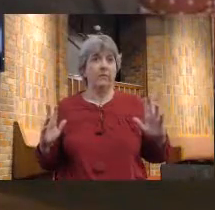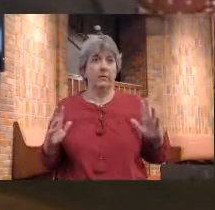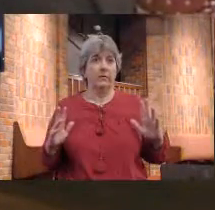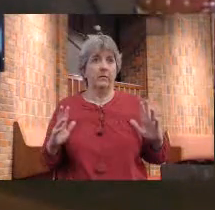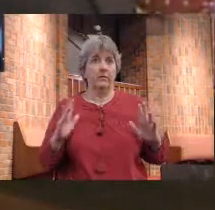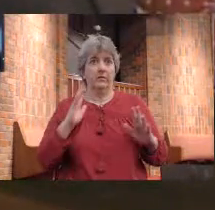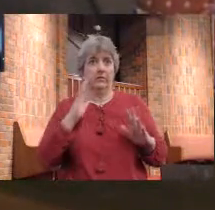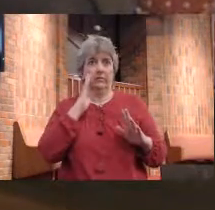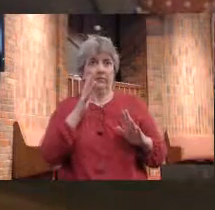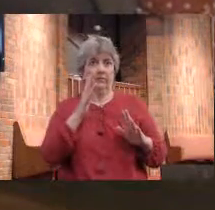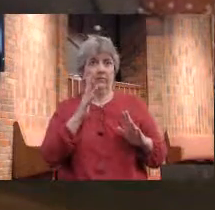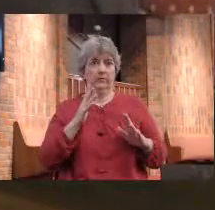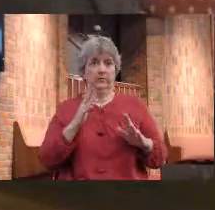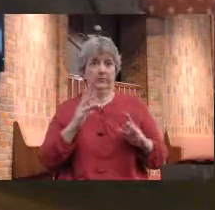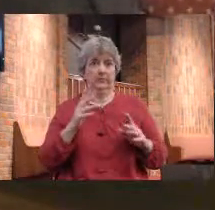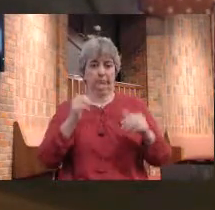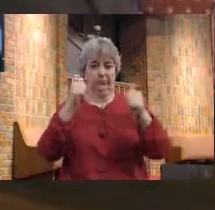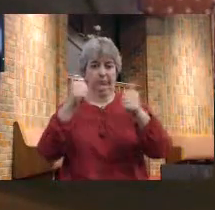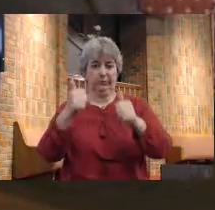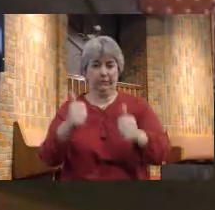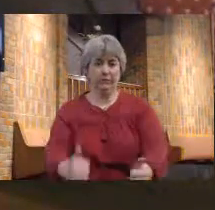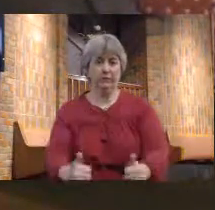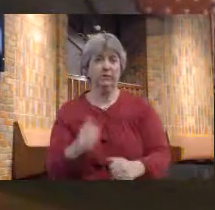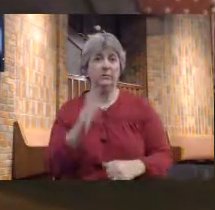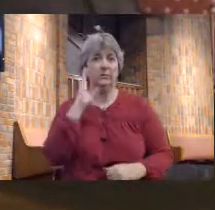go badly.